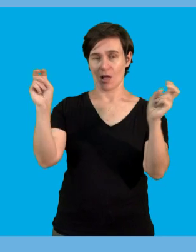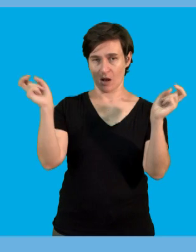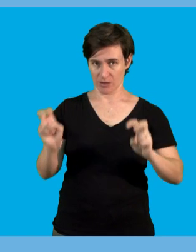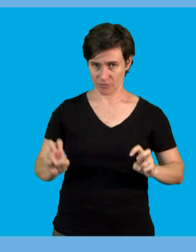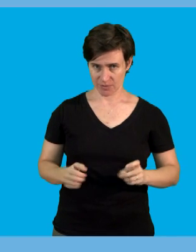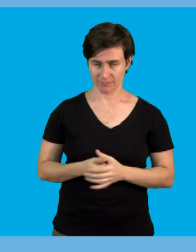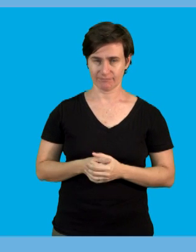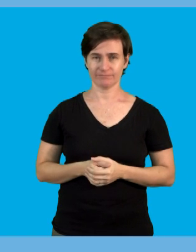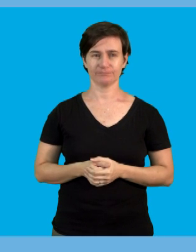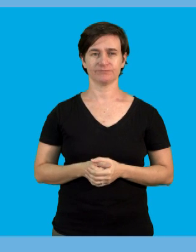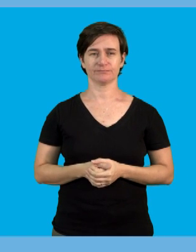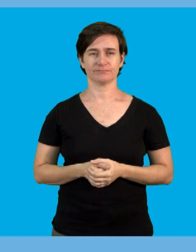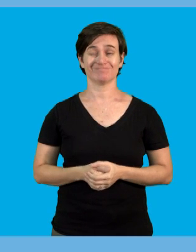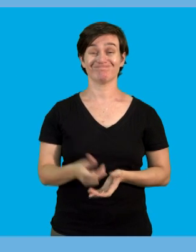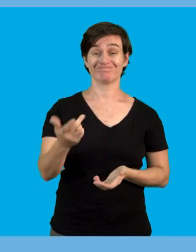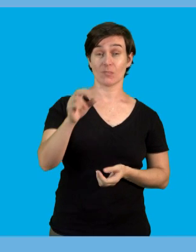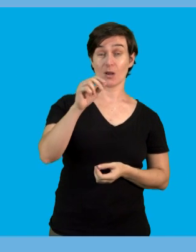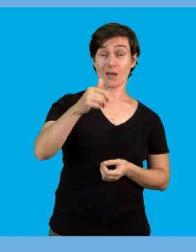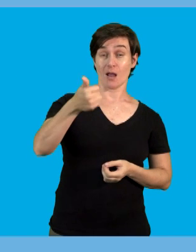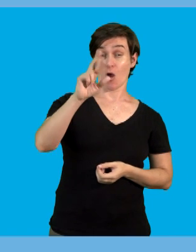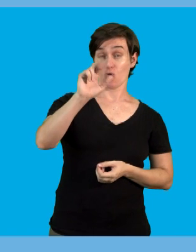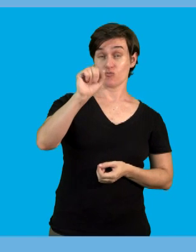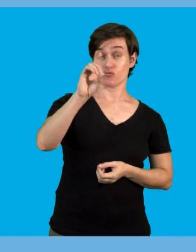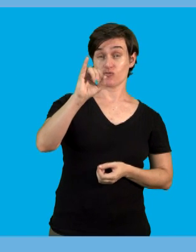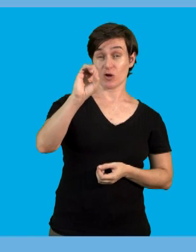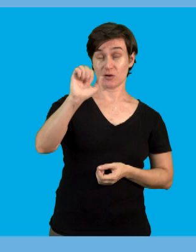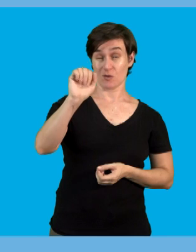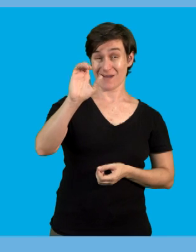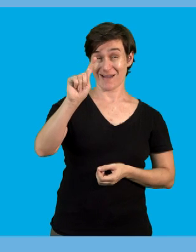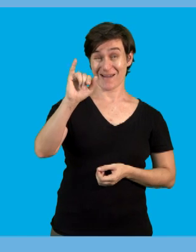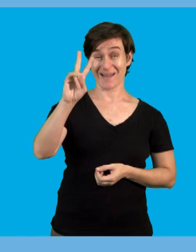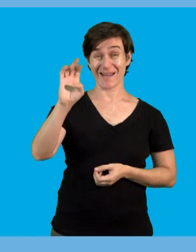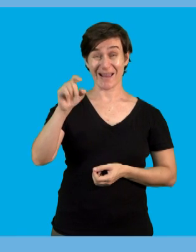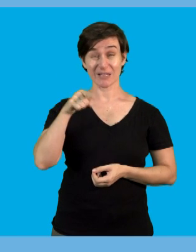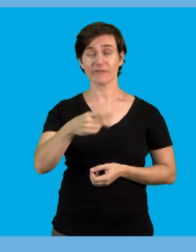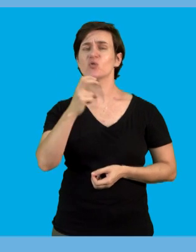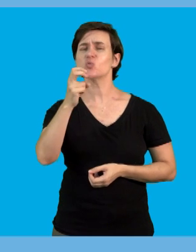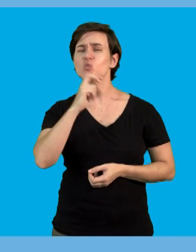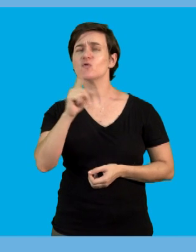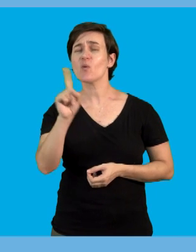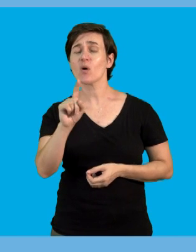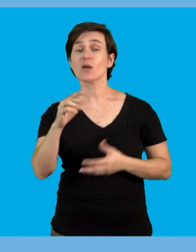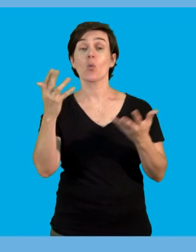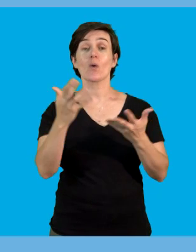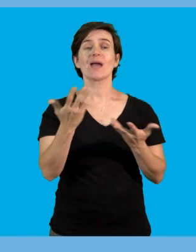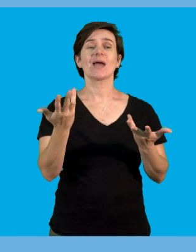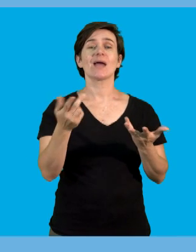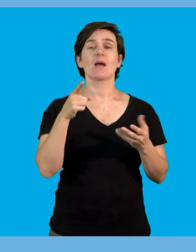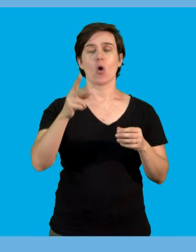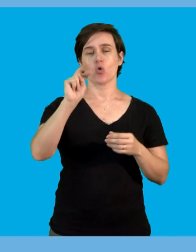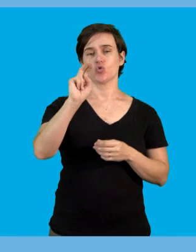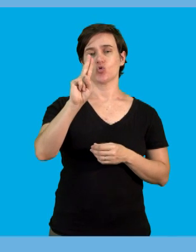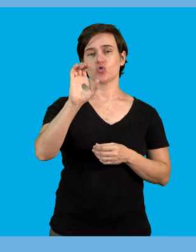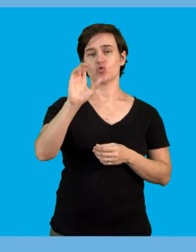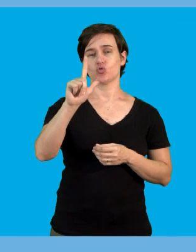electricity. Furthermore, radioactive fuel is used for electricity generation at a nuclear power